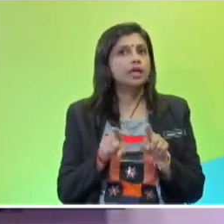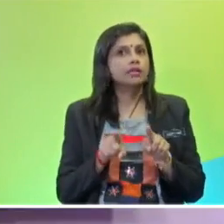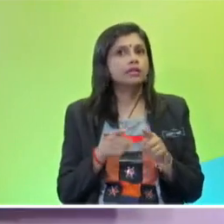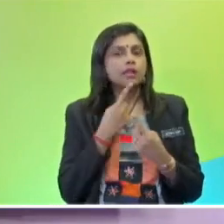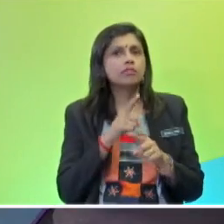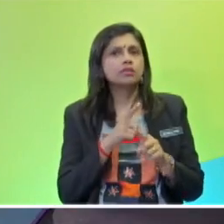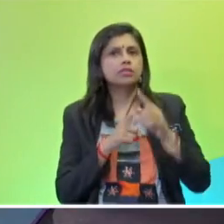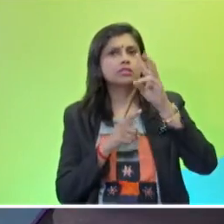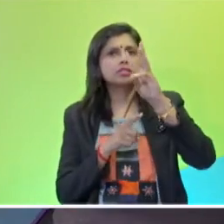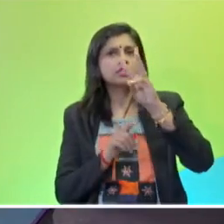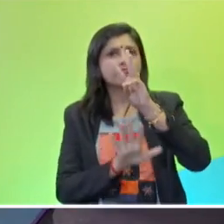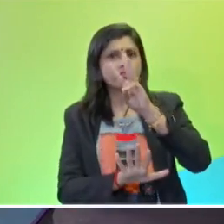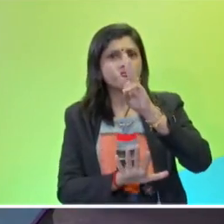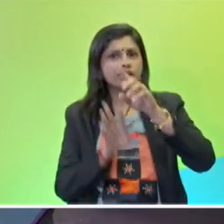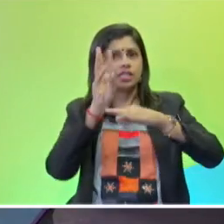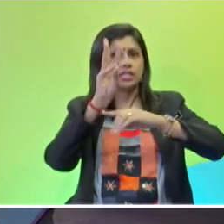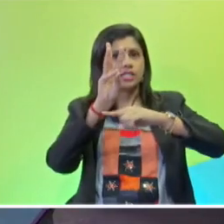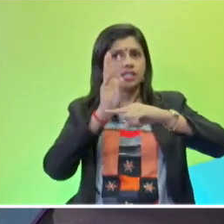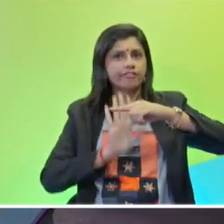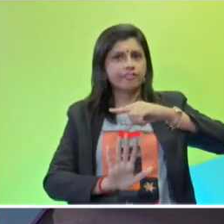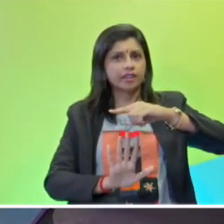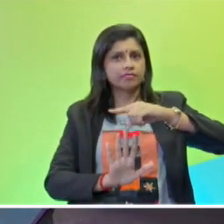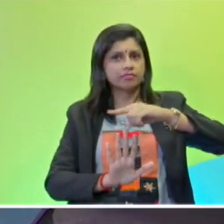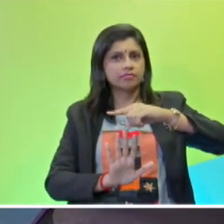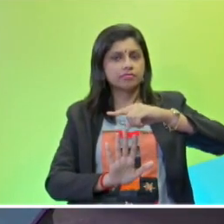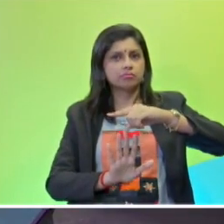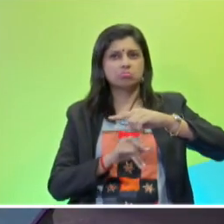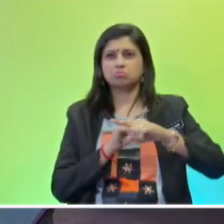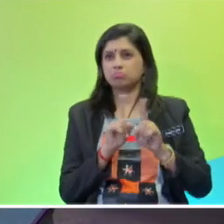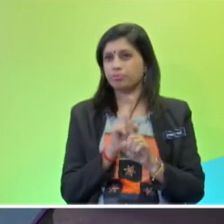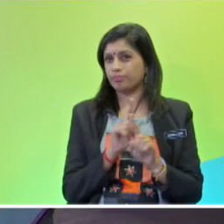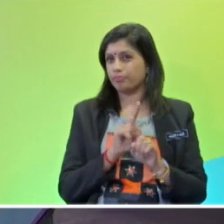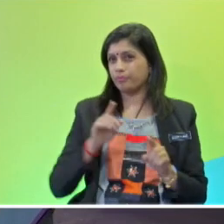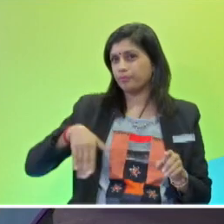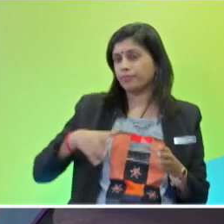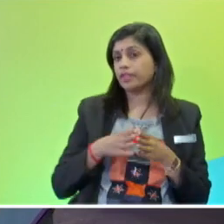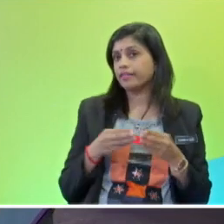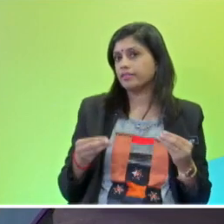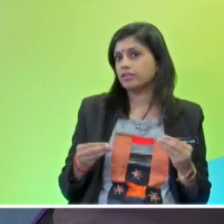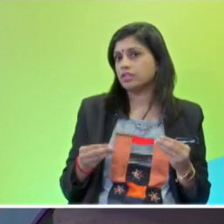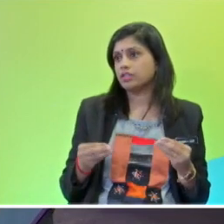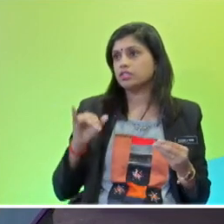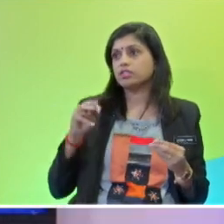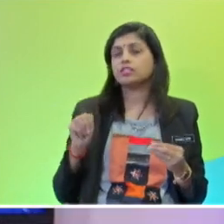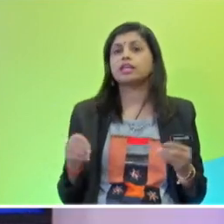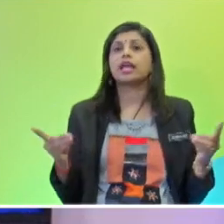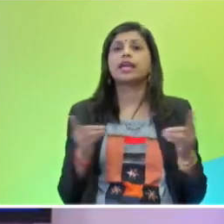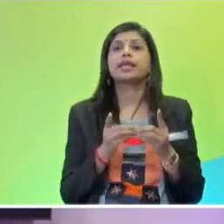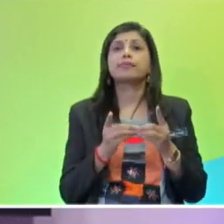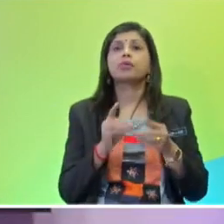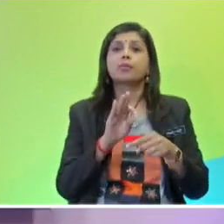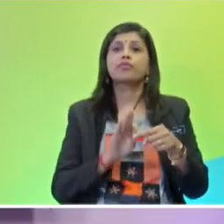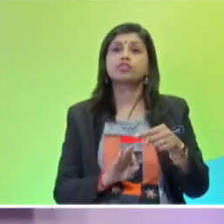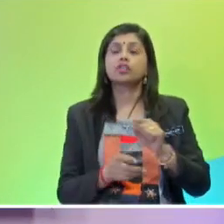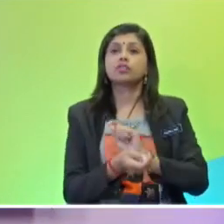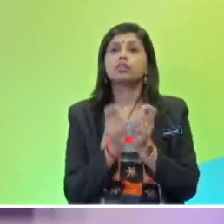Why the a final pause value. there? That's right. Because it is in improper. improper so to change it fraction. to proper, it becomes... how